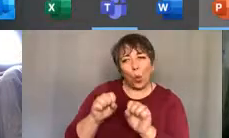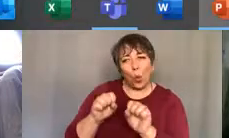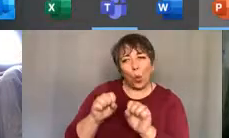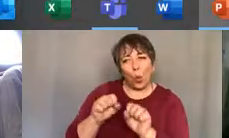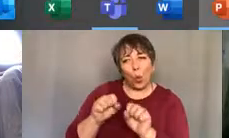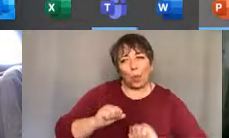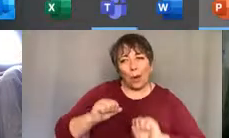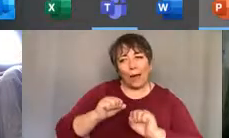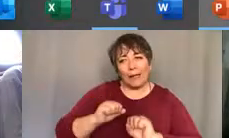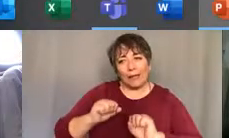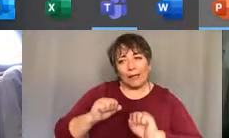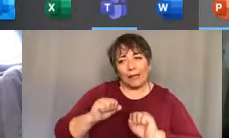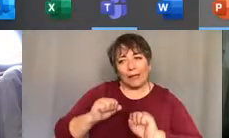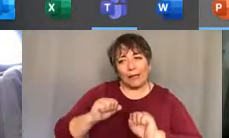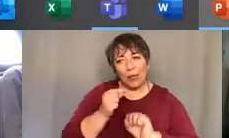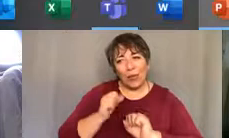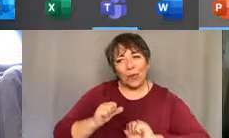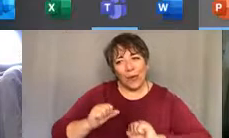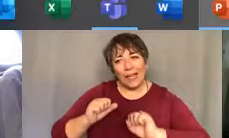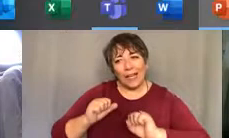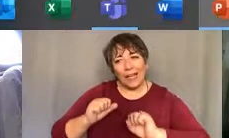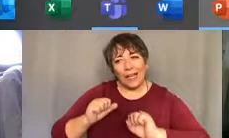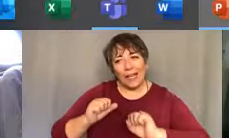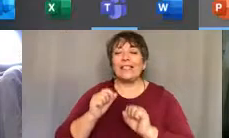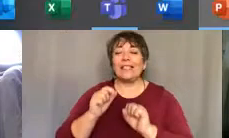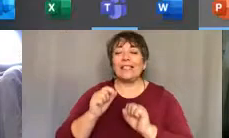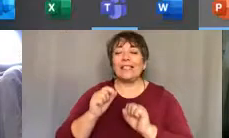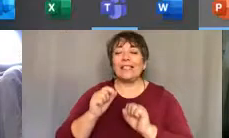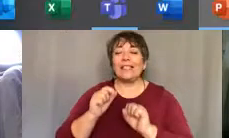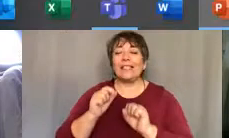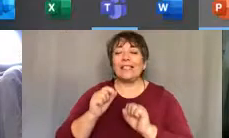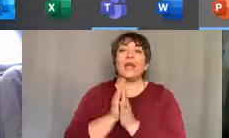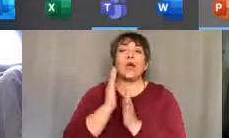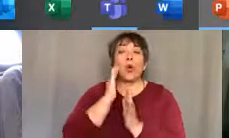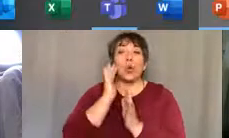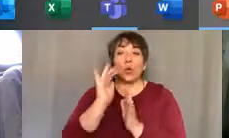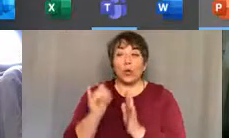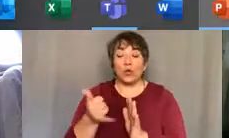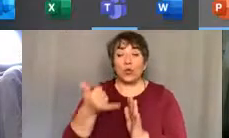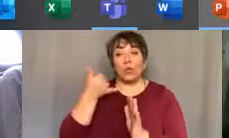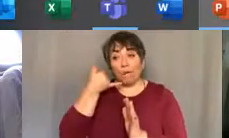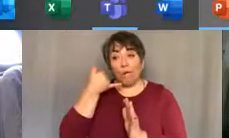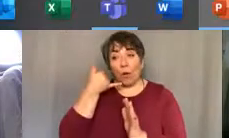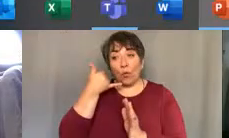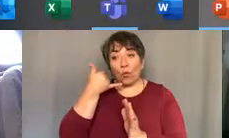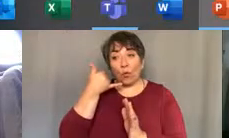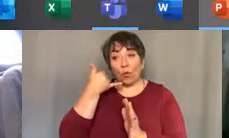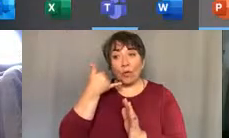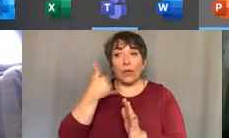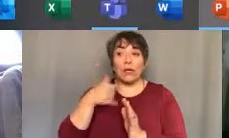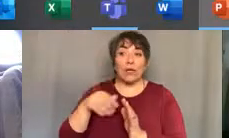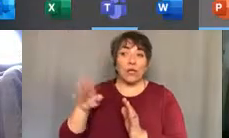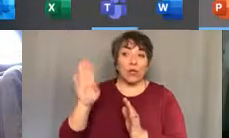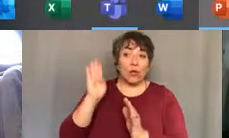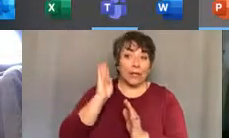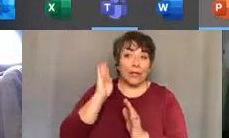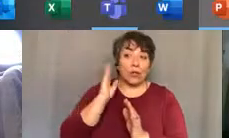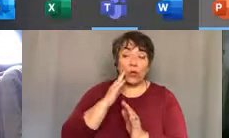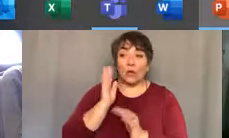times where, following the greeting message that everybody has to hear and listen to, they will be straight through to